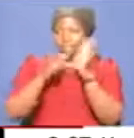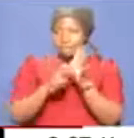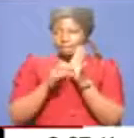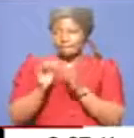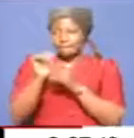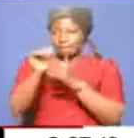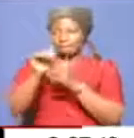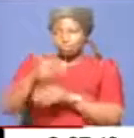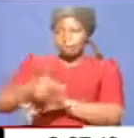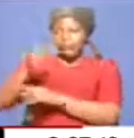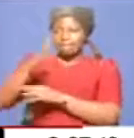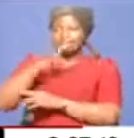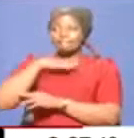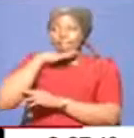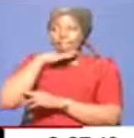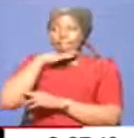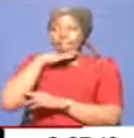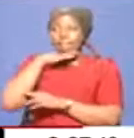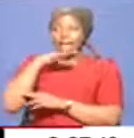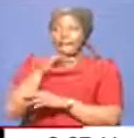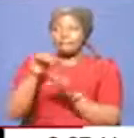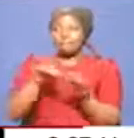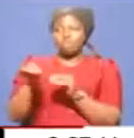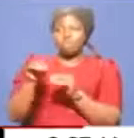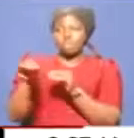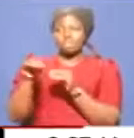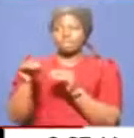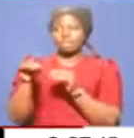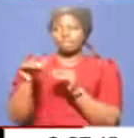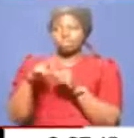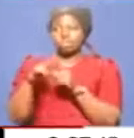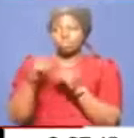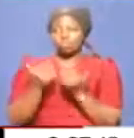morbidity to children who are aged less than 5 years of age. Yeah. Kenya